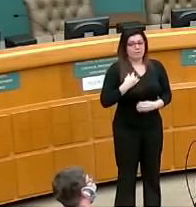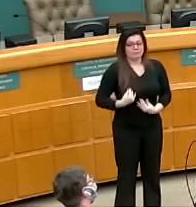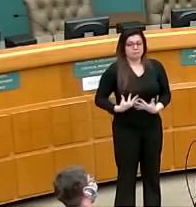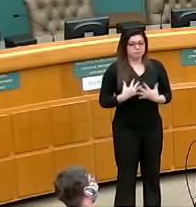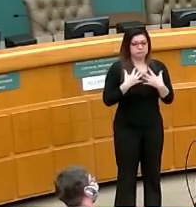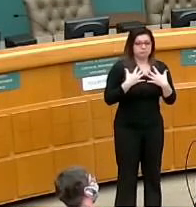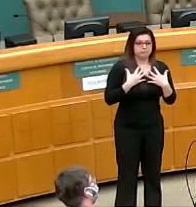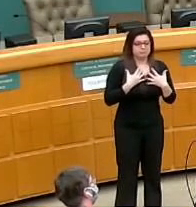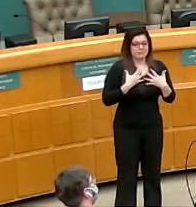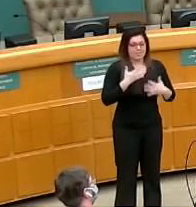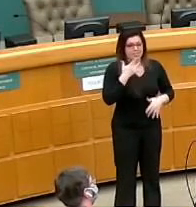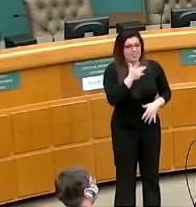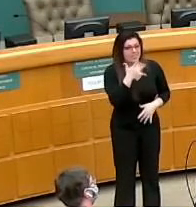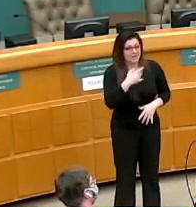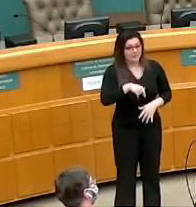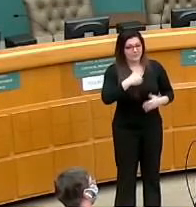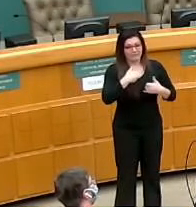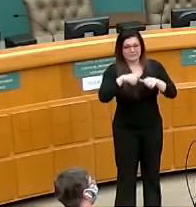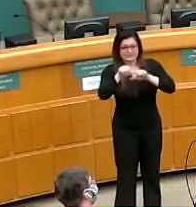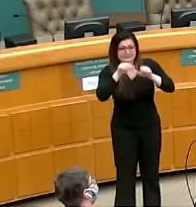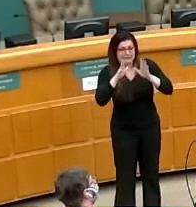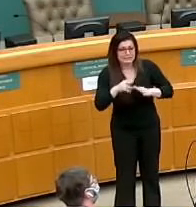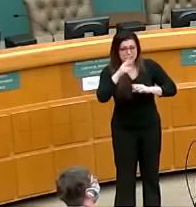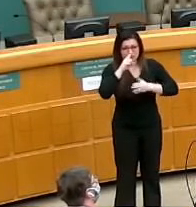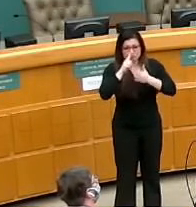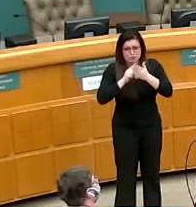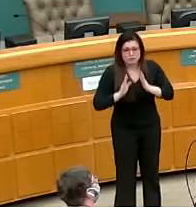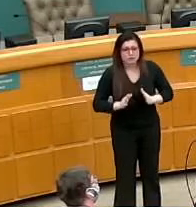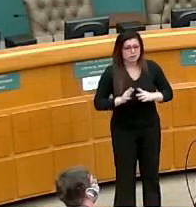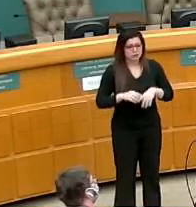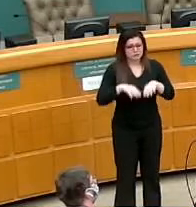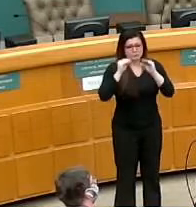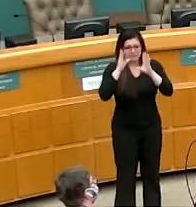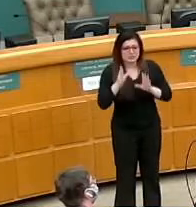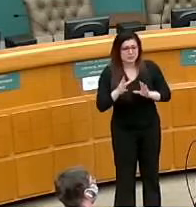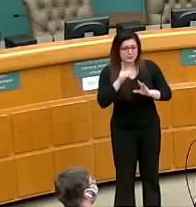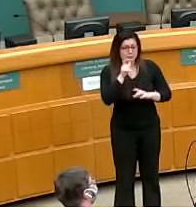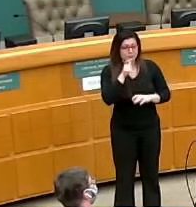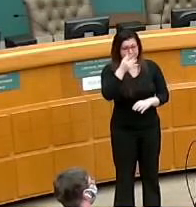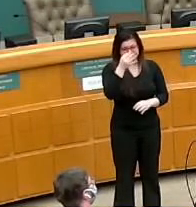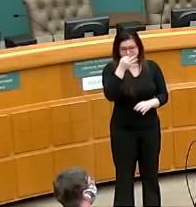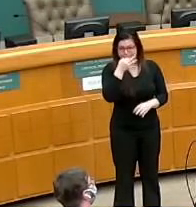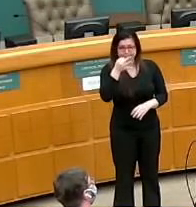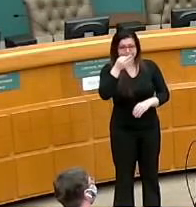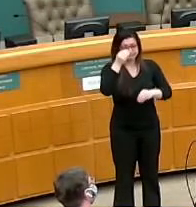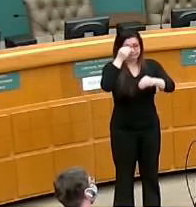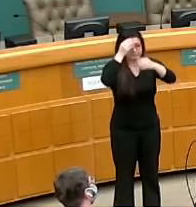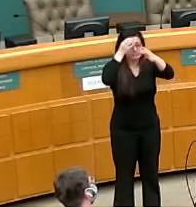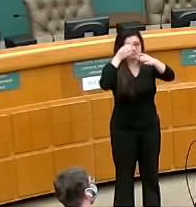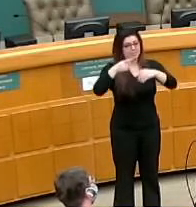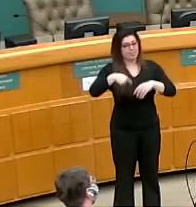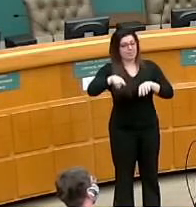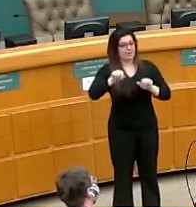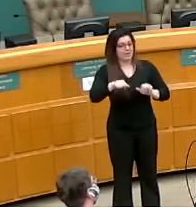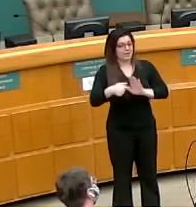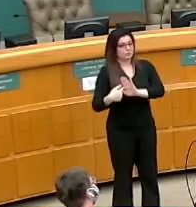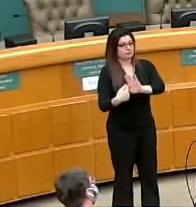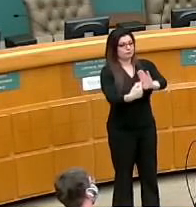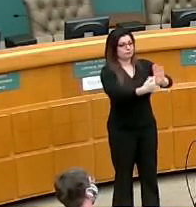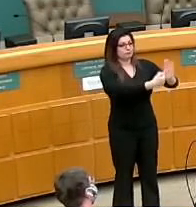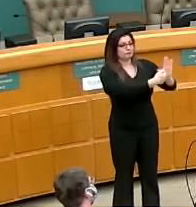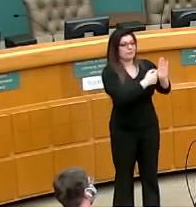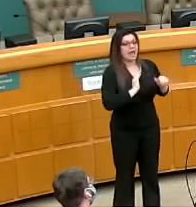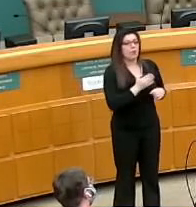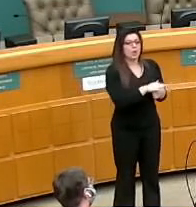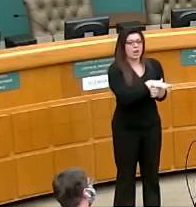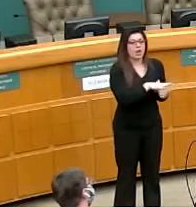professors, scientists, and researchers here in our community. They are providing modeling that we see globally and nationally, and we're getting